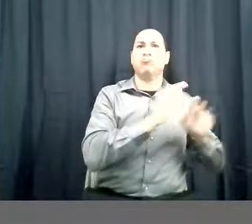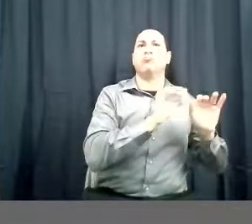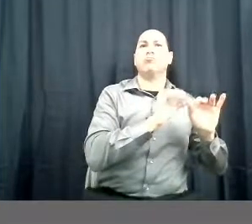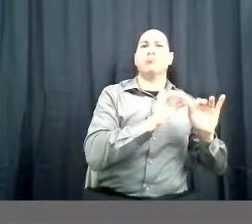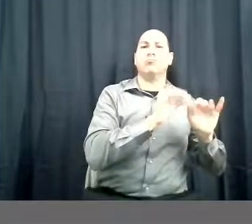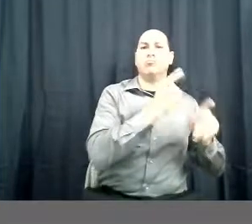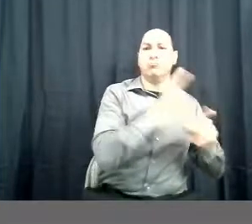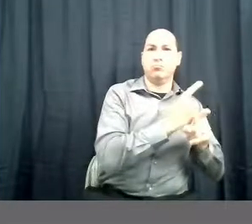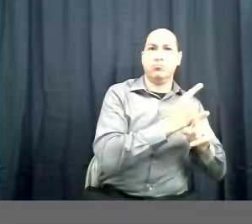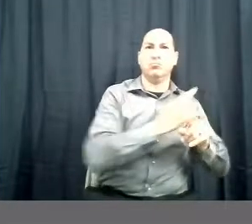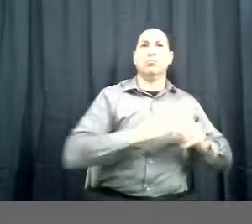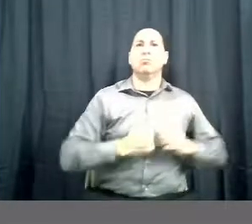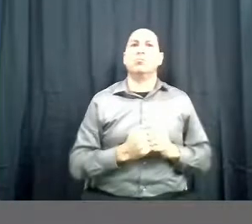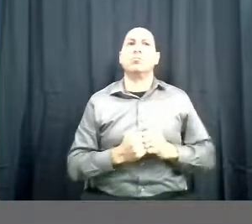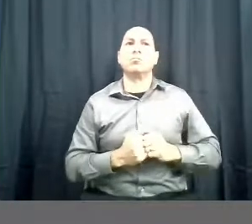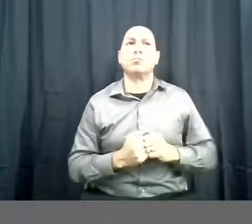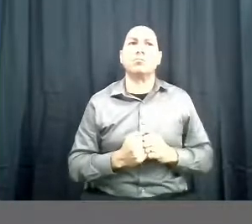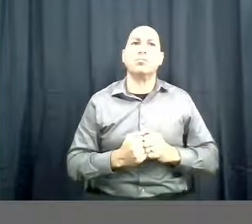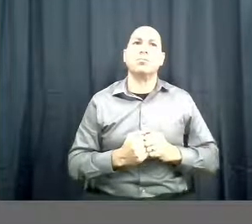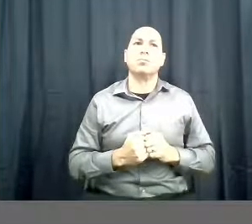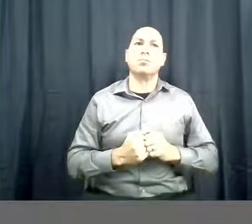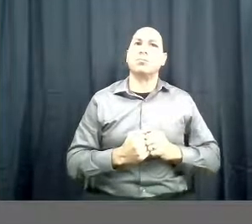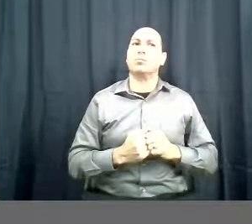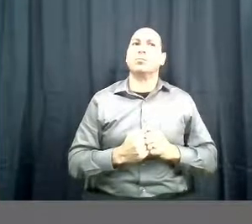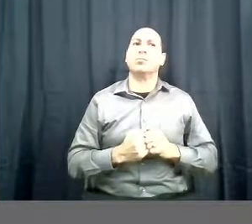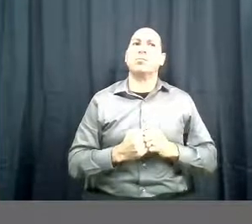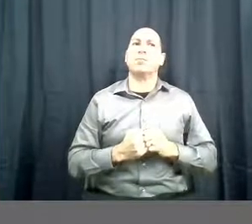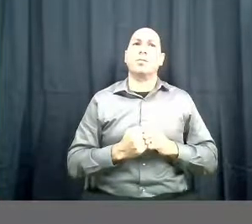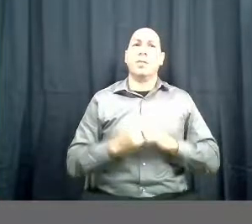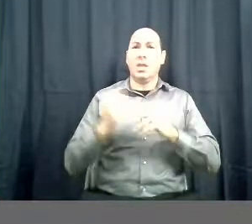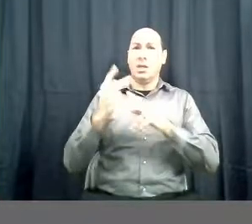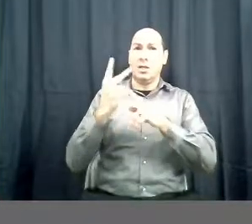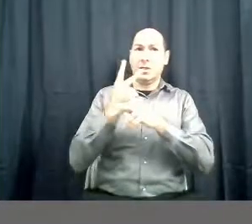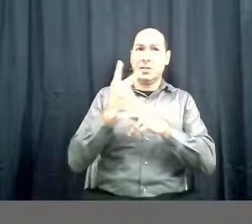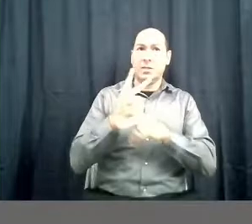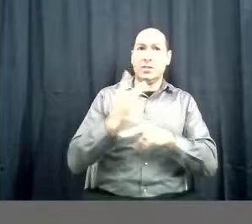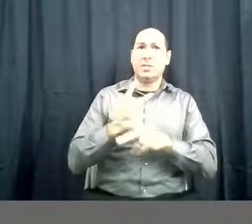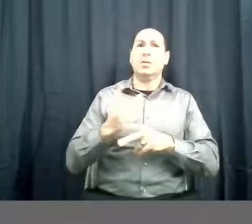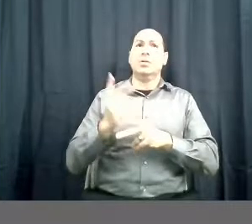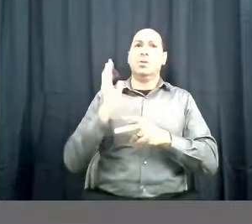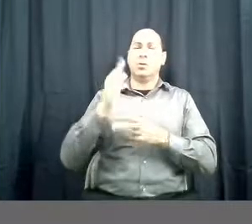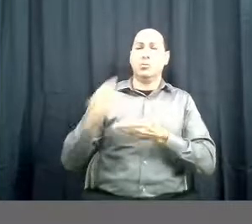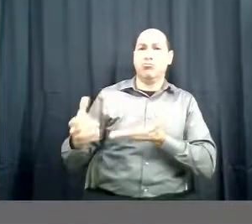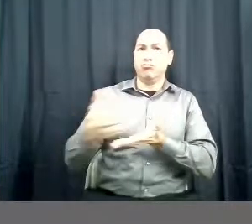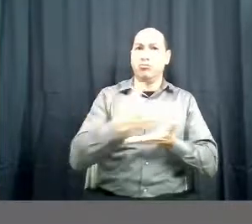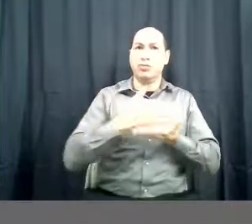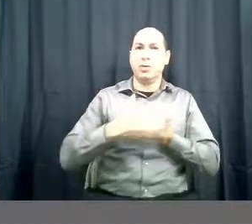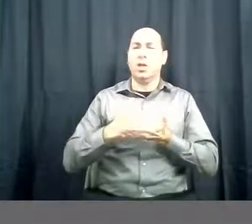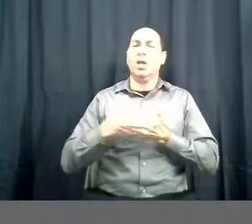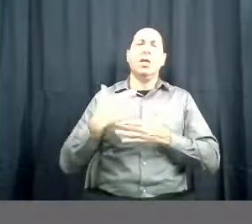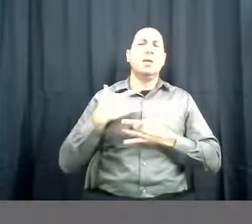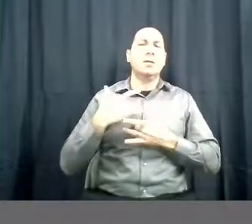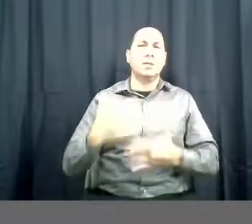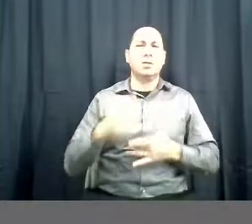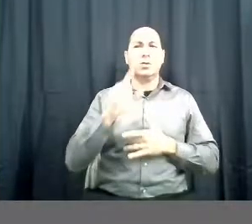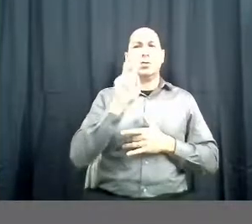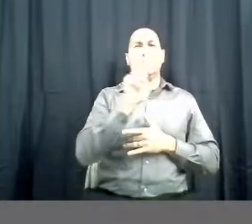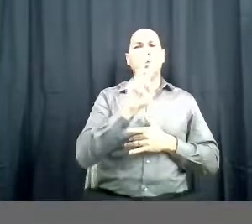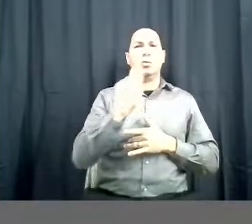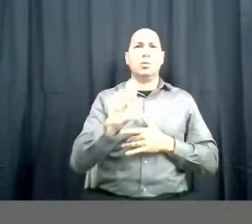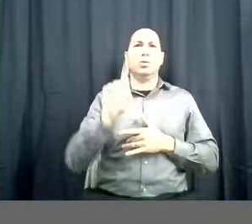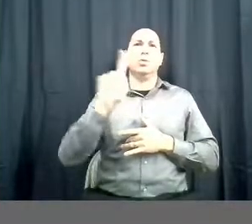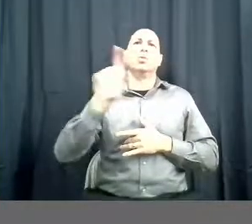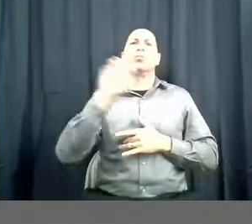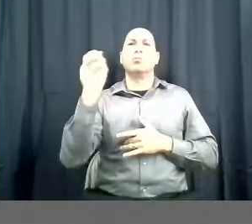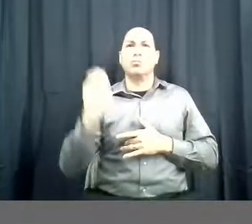volatility and the changes. The forecasts show that actual collections tend to be 2.1% higher than forecast, implying the